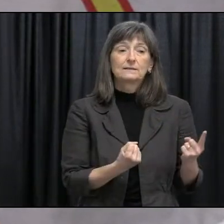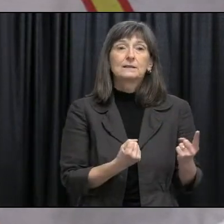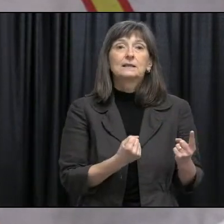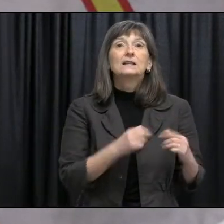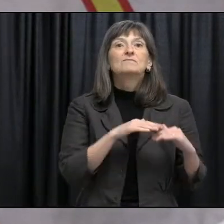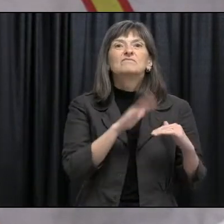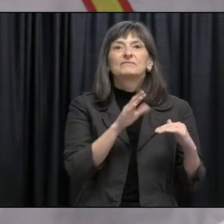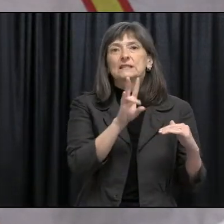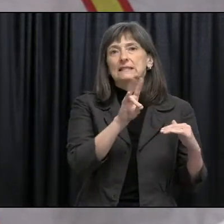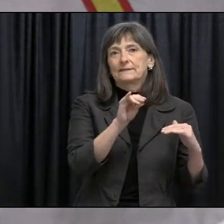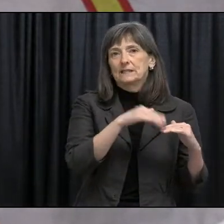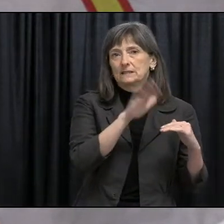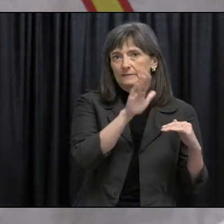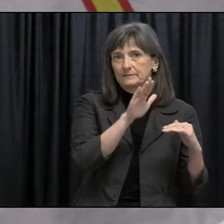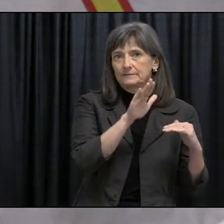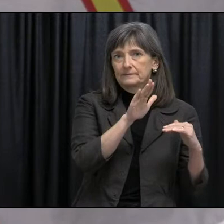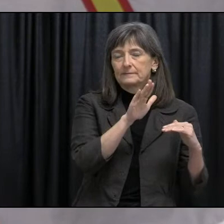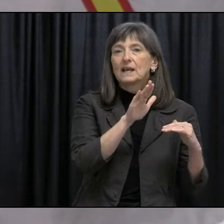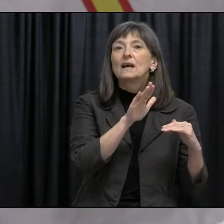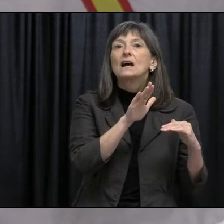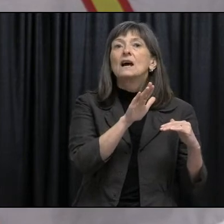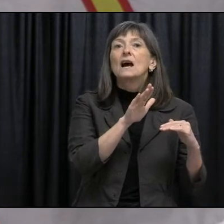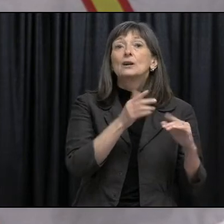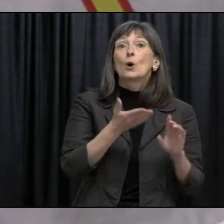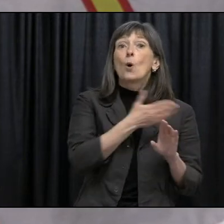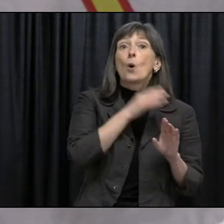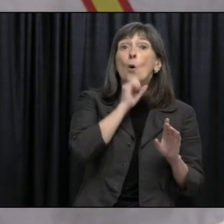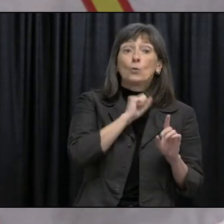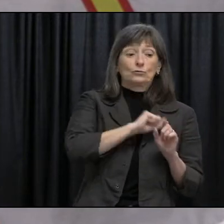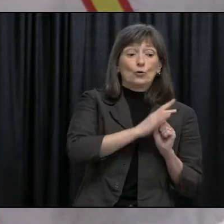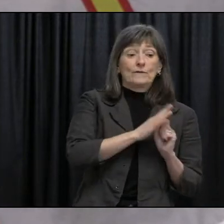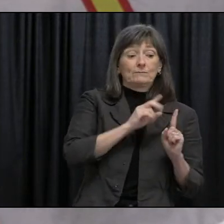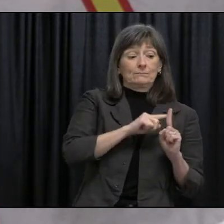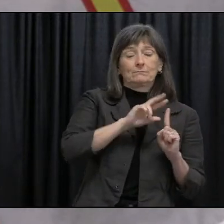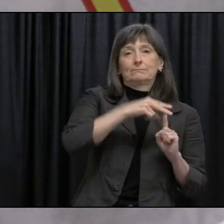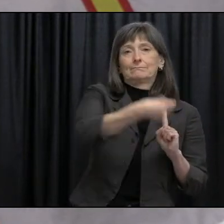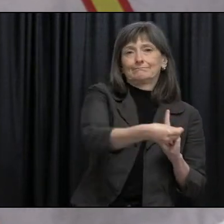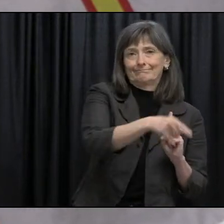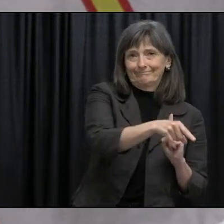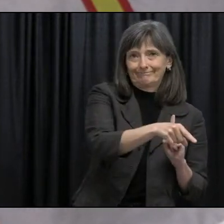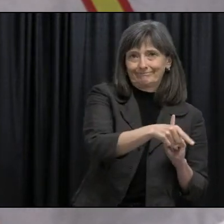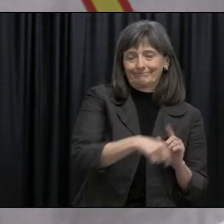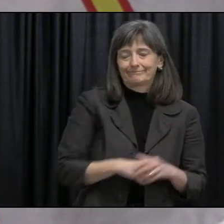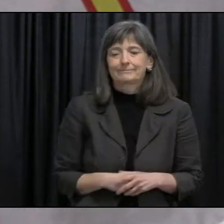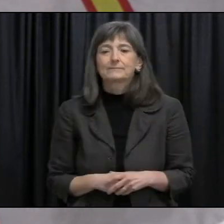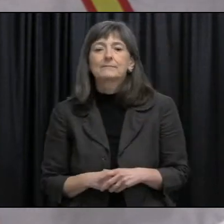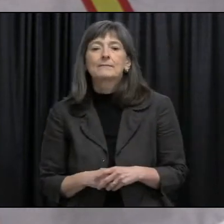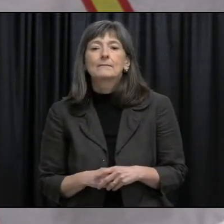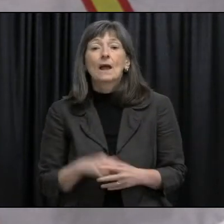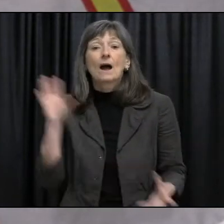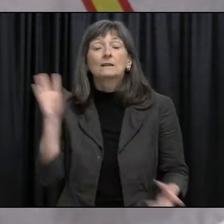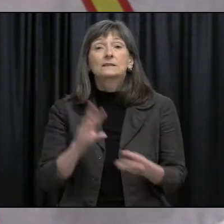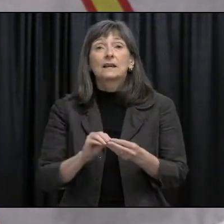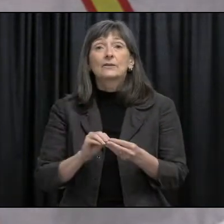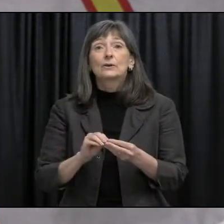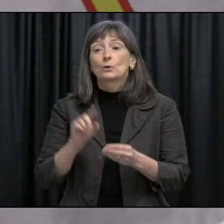over 70 and is a contact of a previous case. The total number of cases in our province